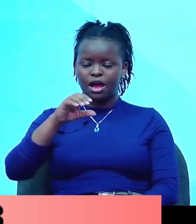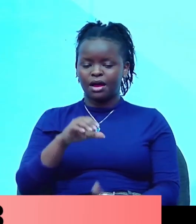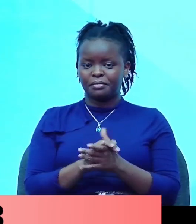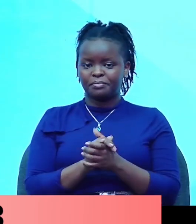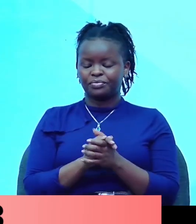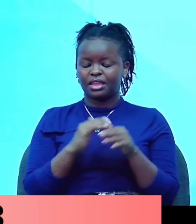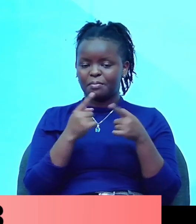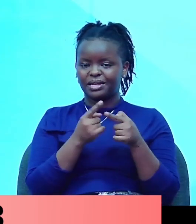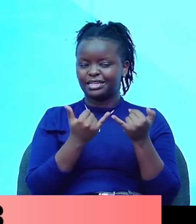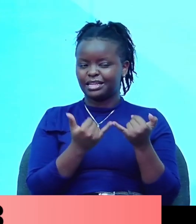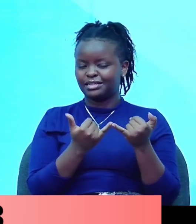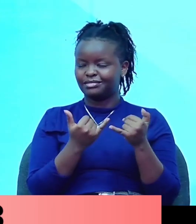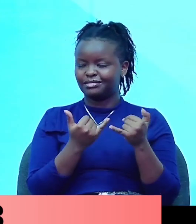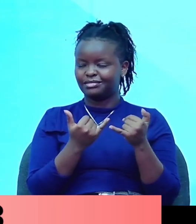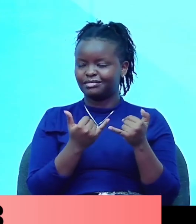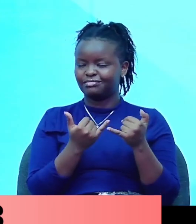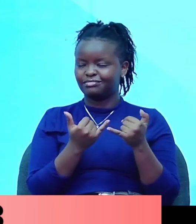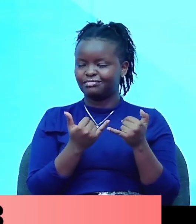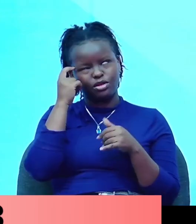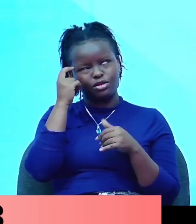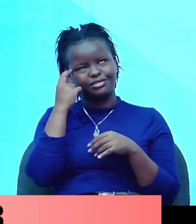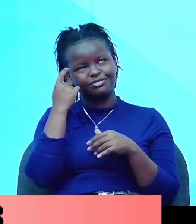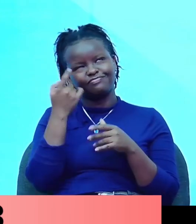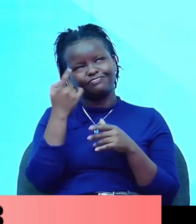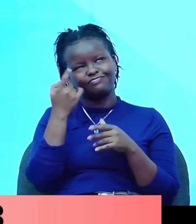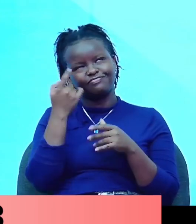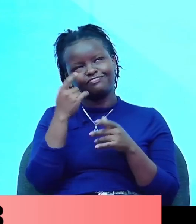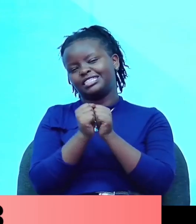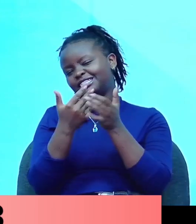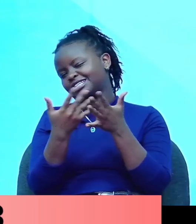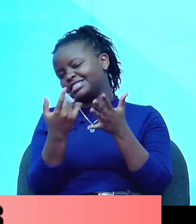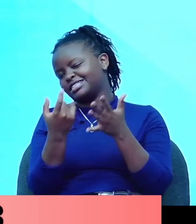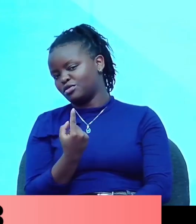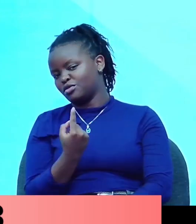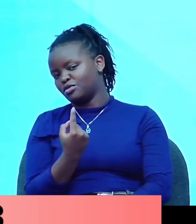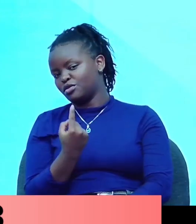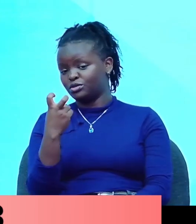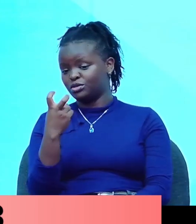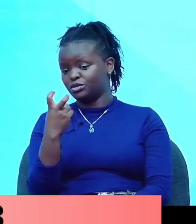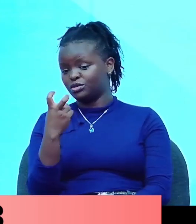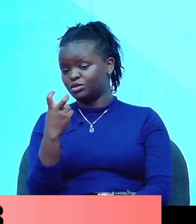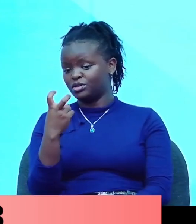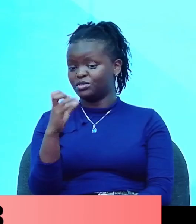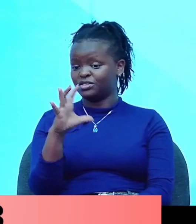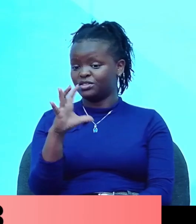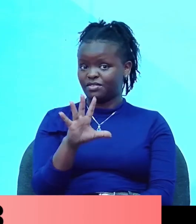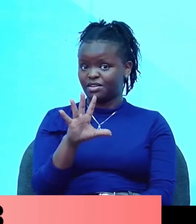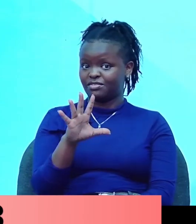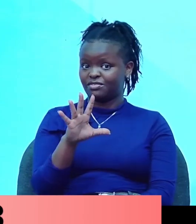to change things a bit. So in 2025, we brought in